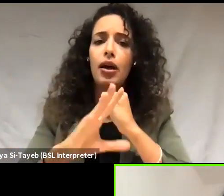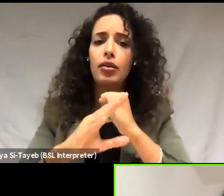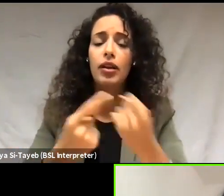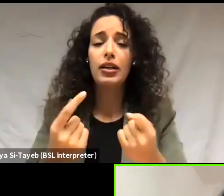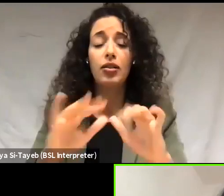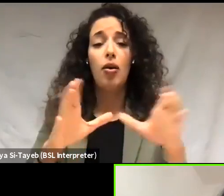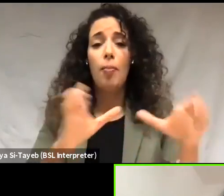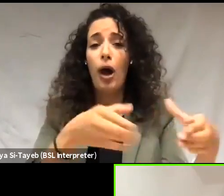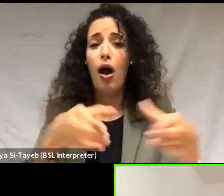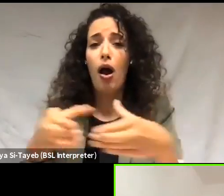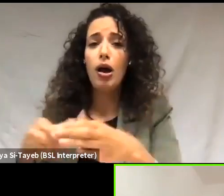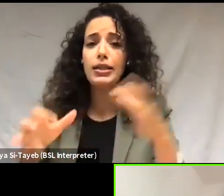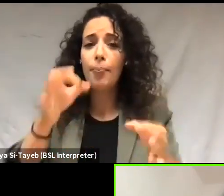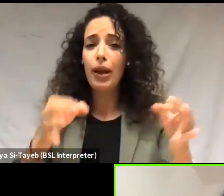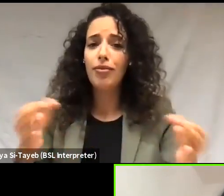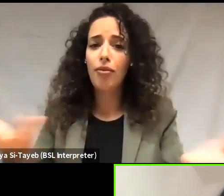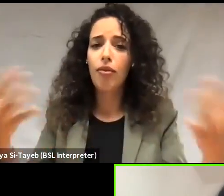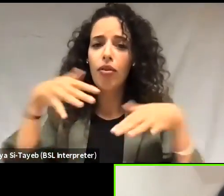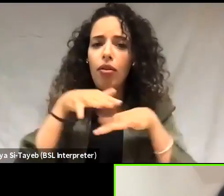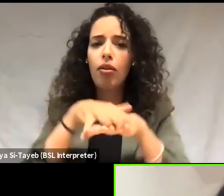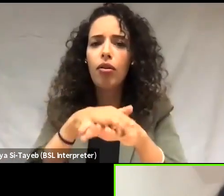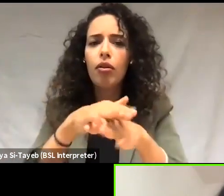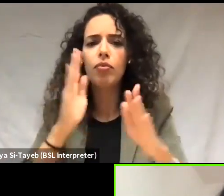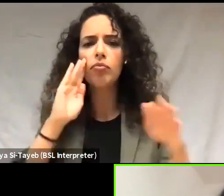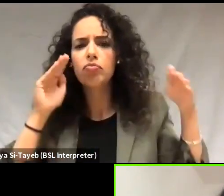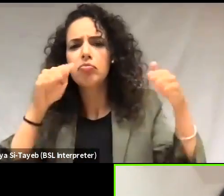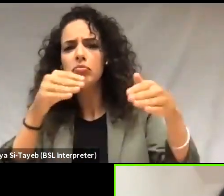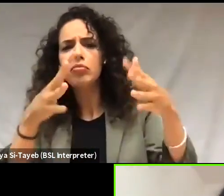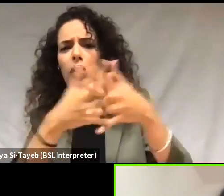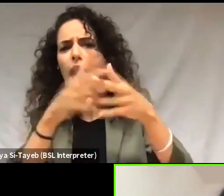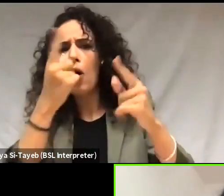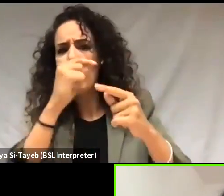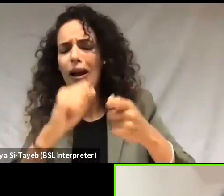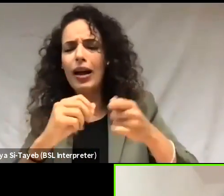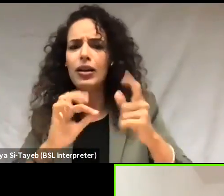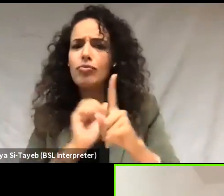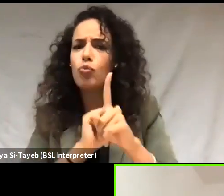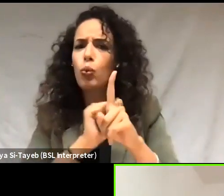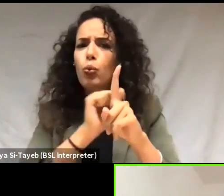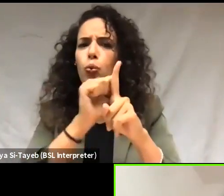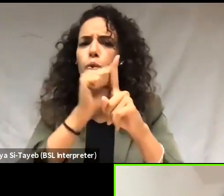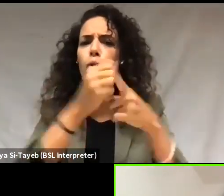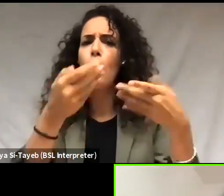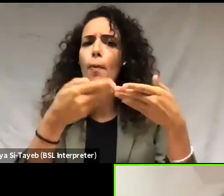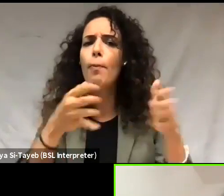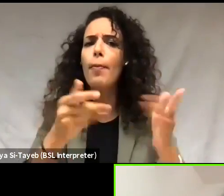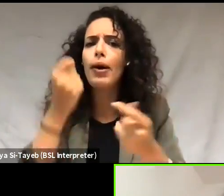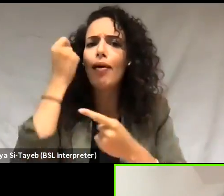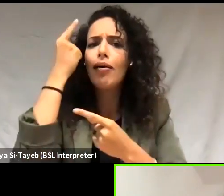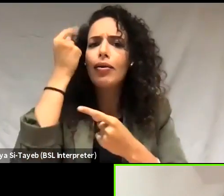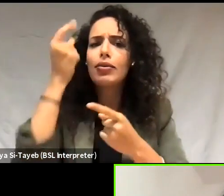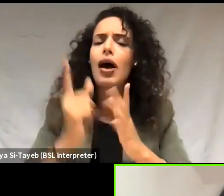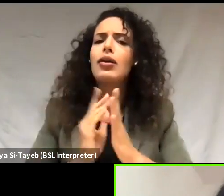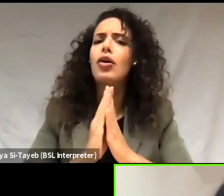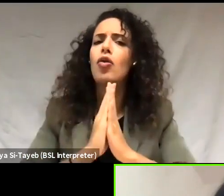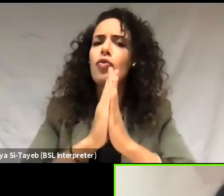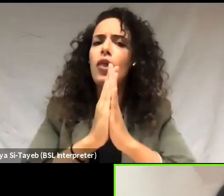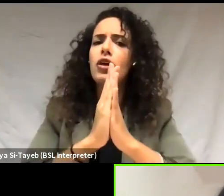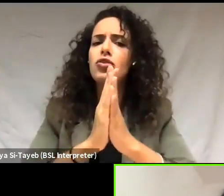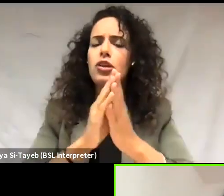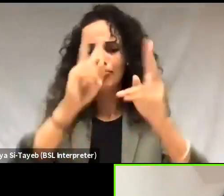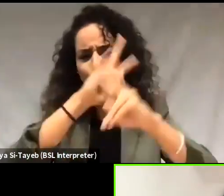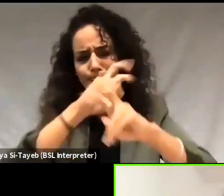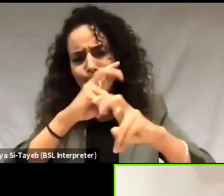looks at how we can all work towards a greater public understanding of religion and explore the role of the media in bringing that